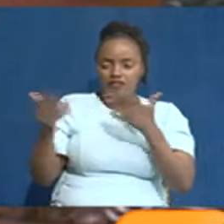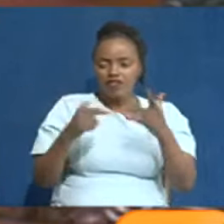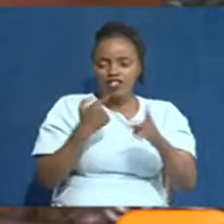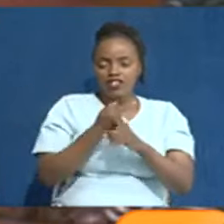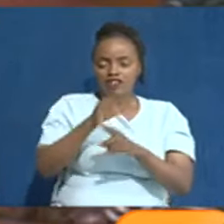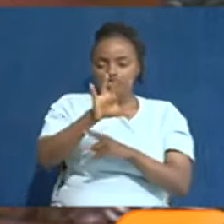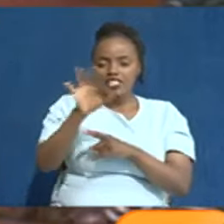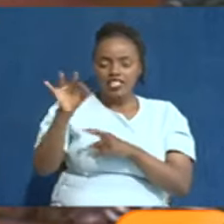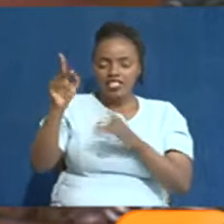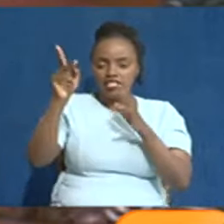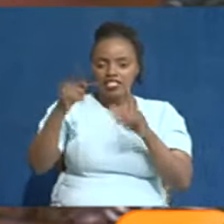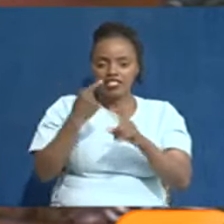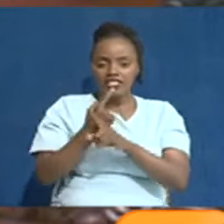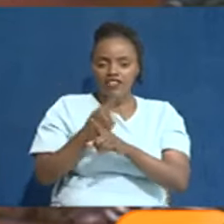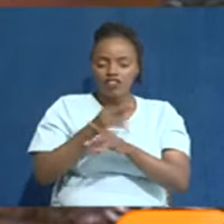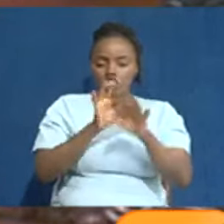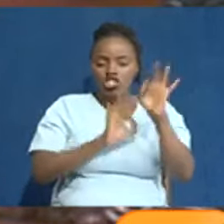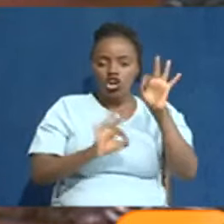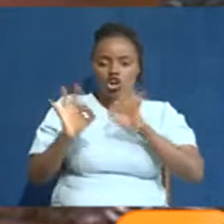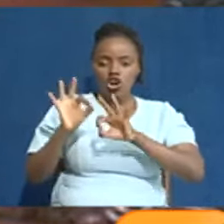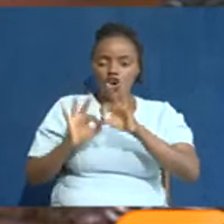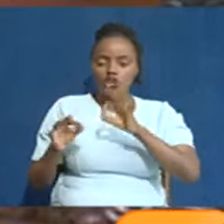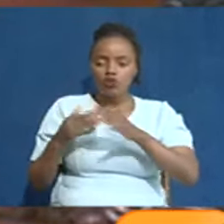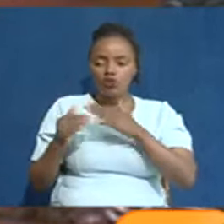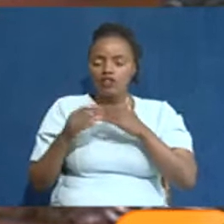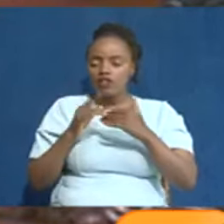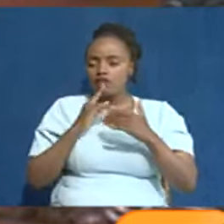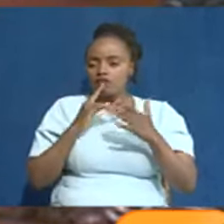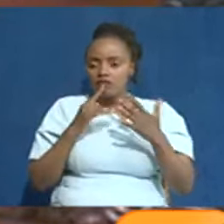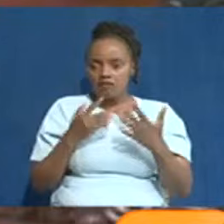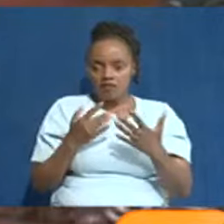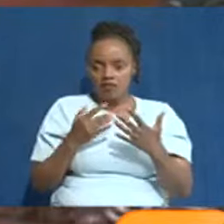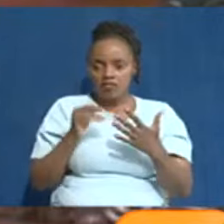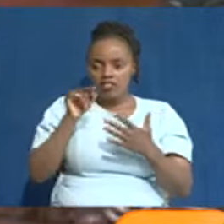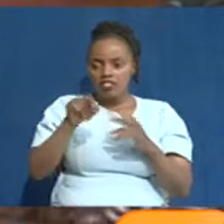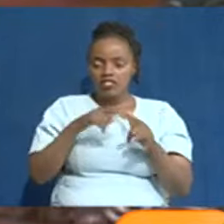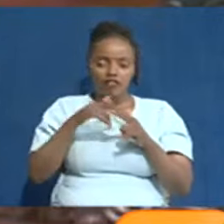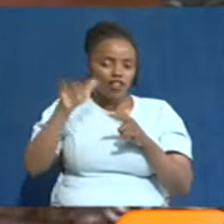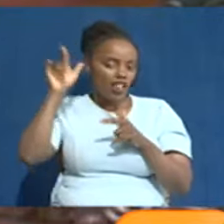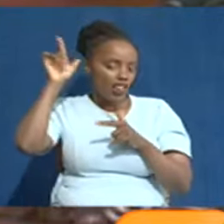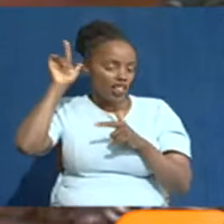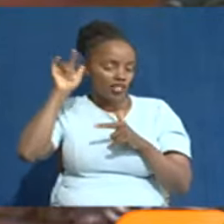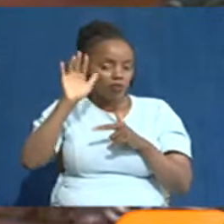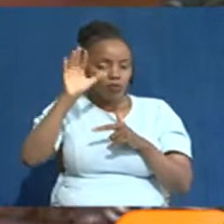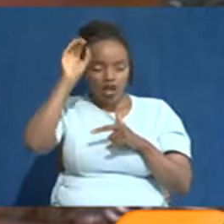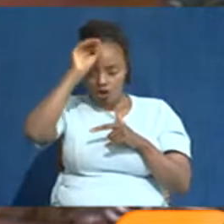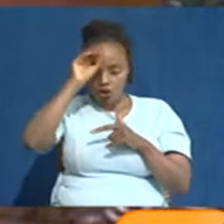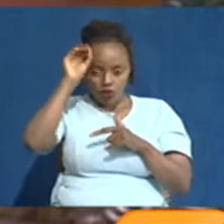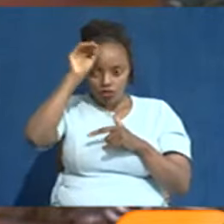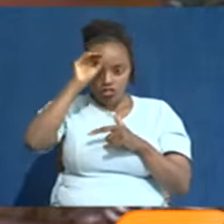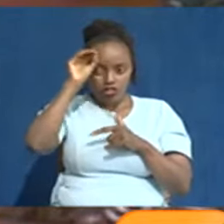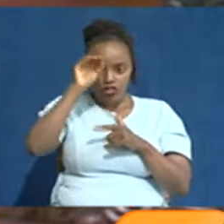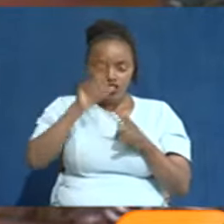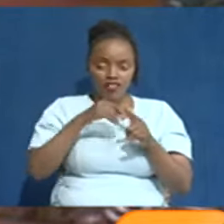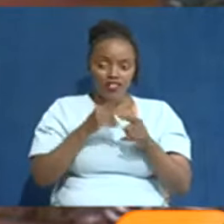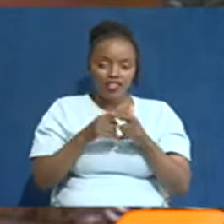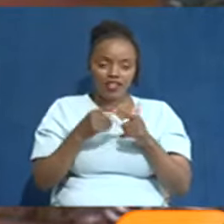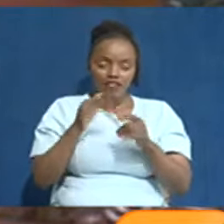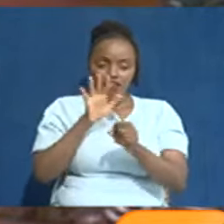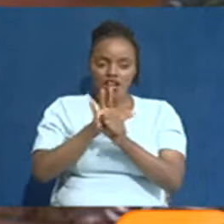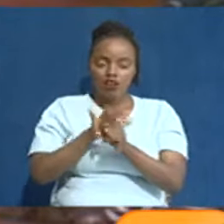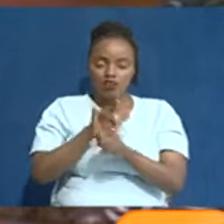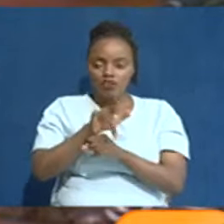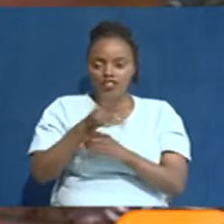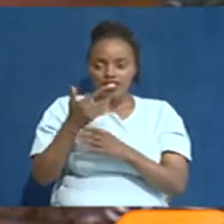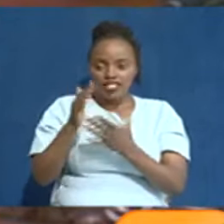selected Kenyans in different halls in what was said to be listening to their views. Well, much of these